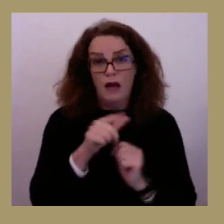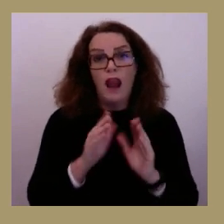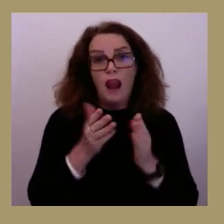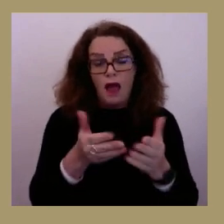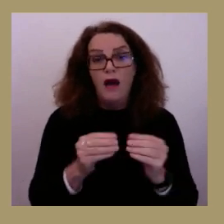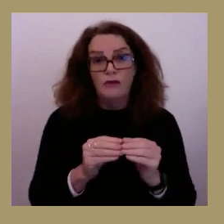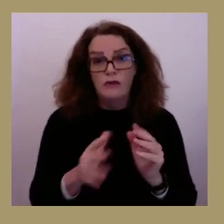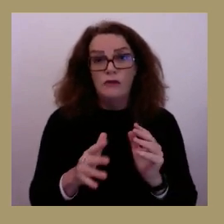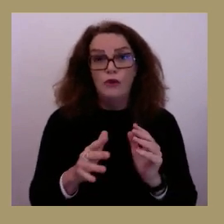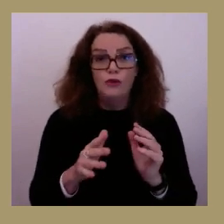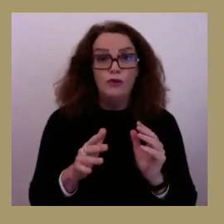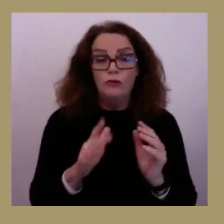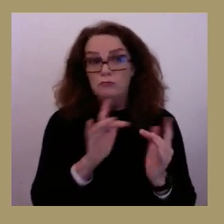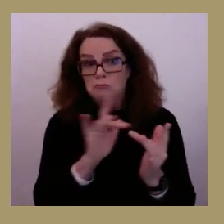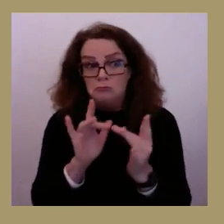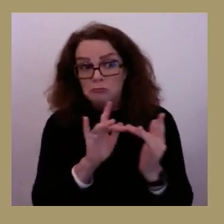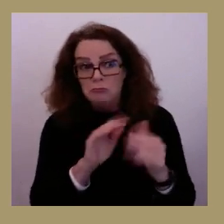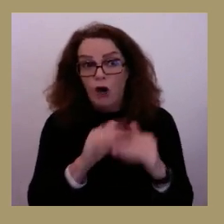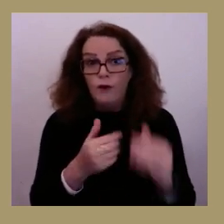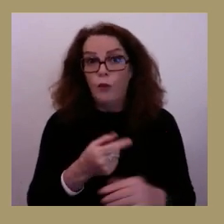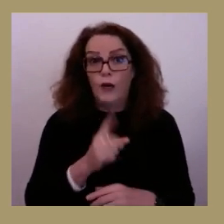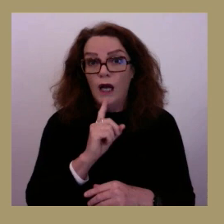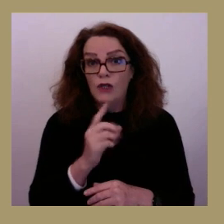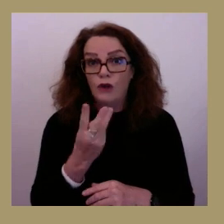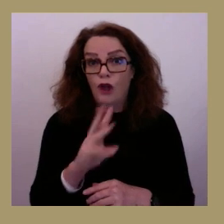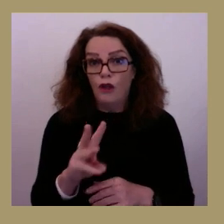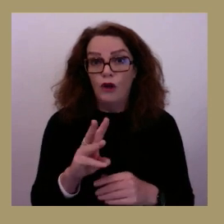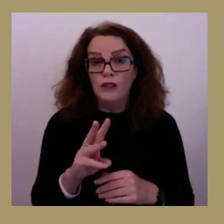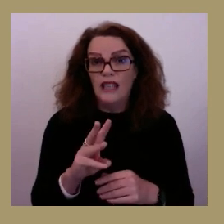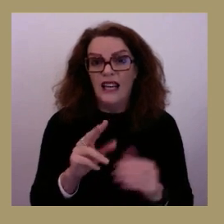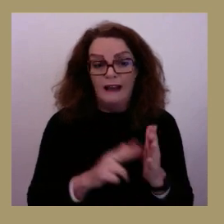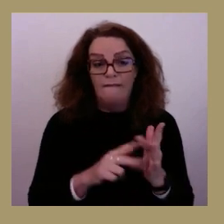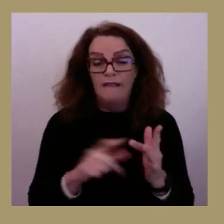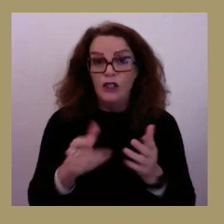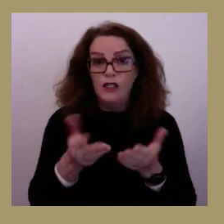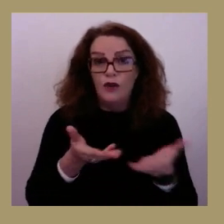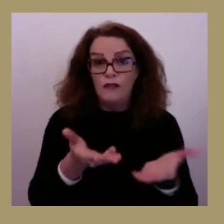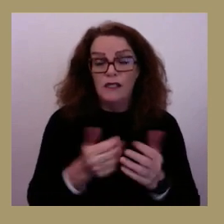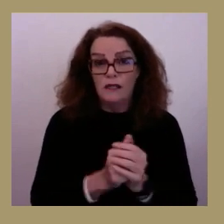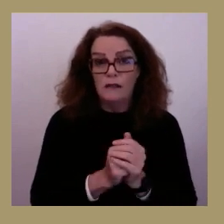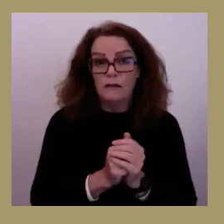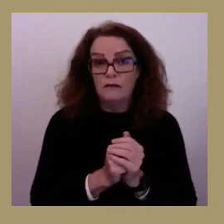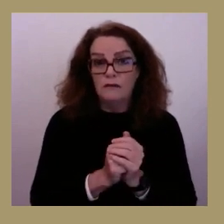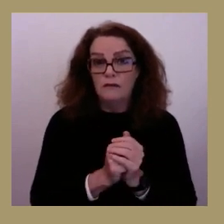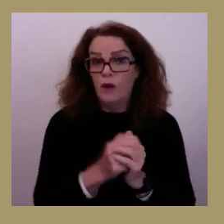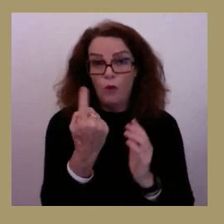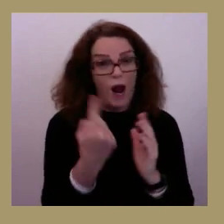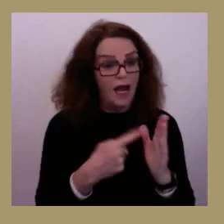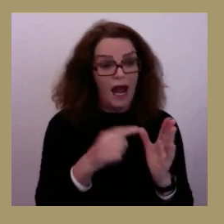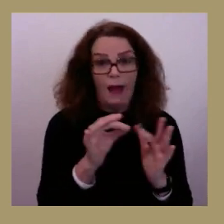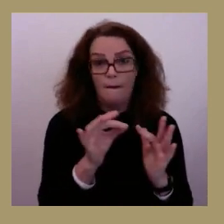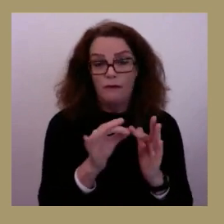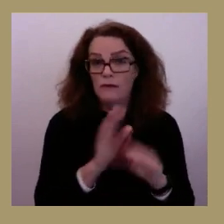over 130 different government services in one place. You only need to create a Service Victoria account